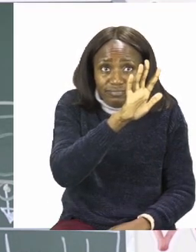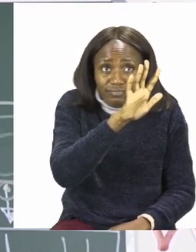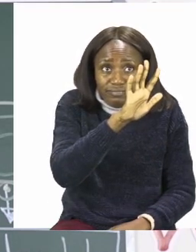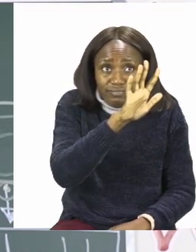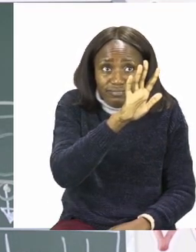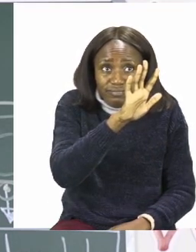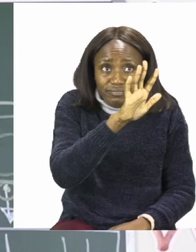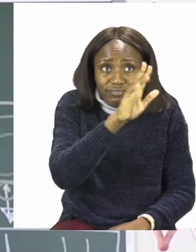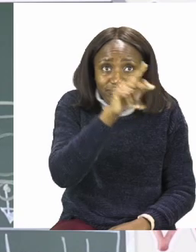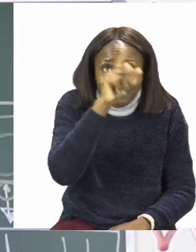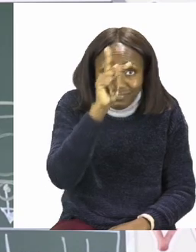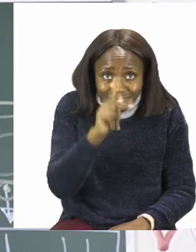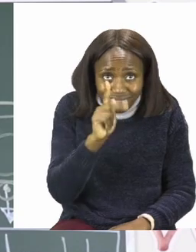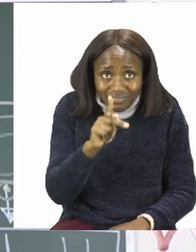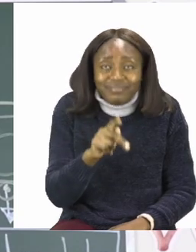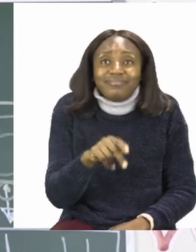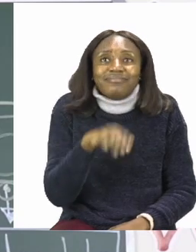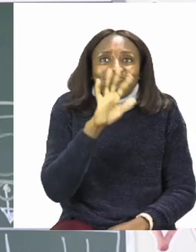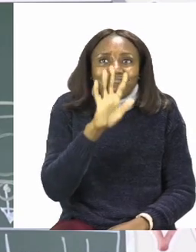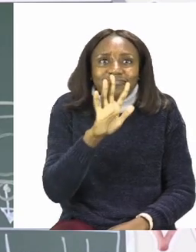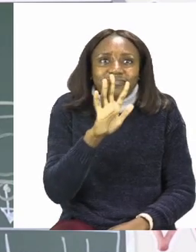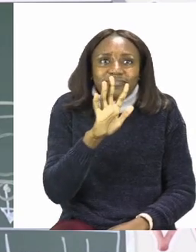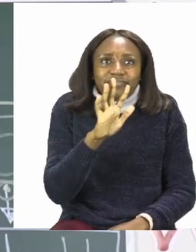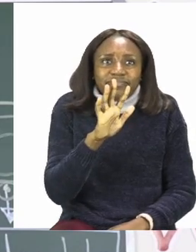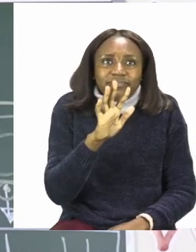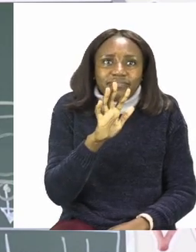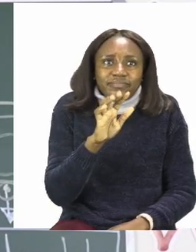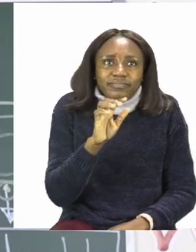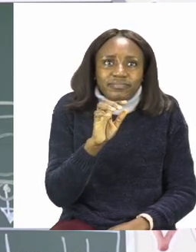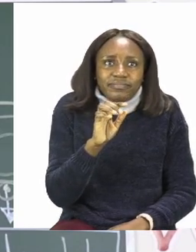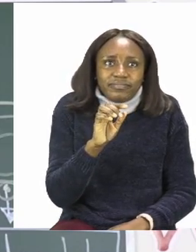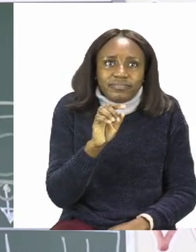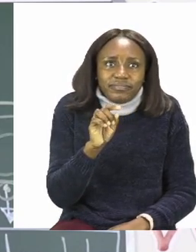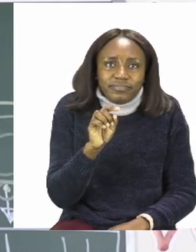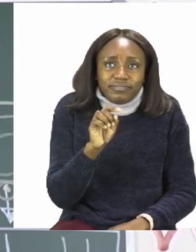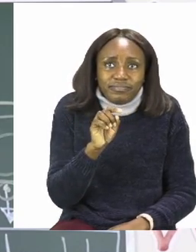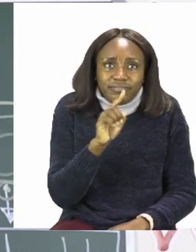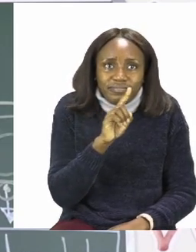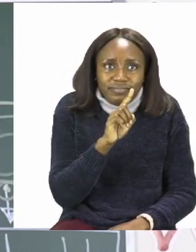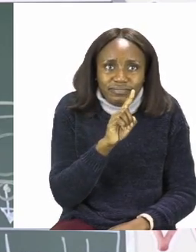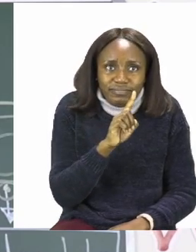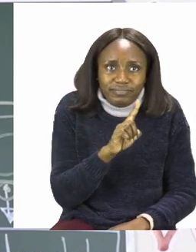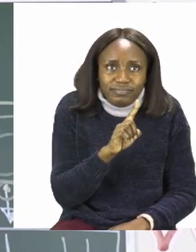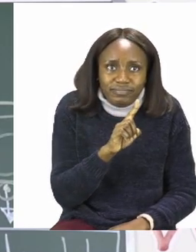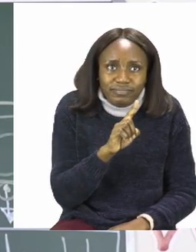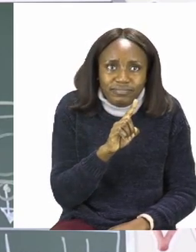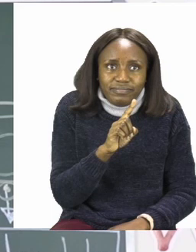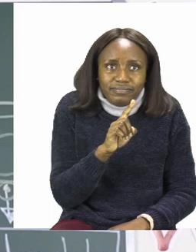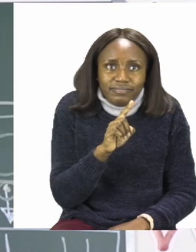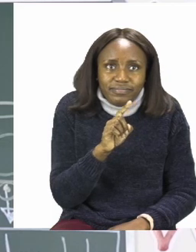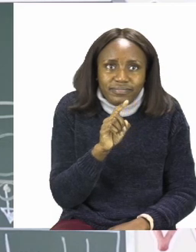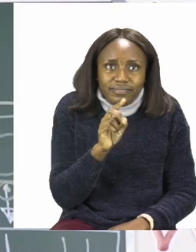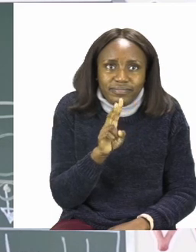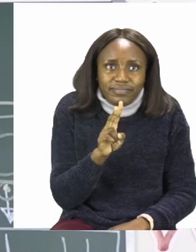we now need to double. So we are also going to draw 5 circles. 1,